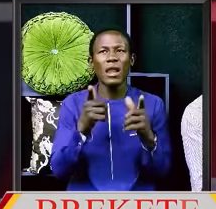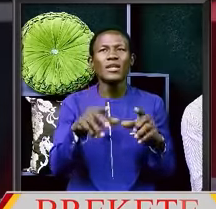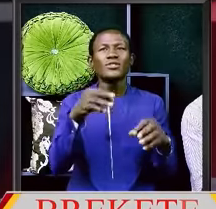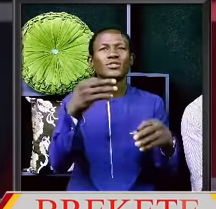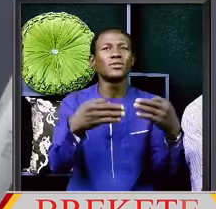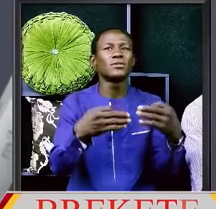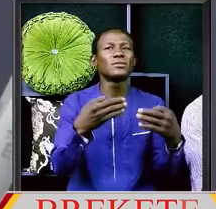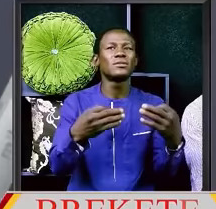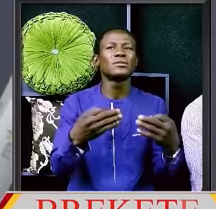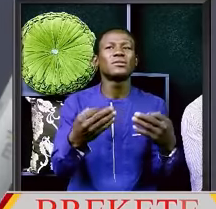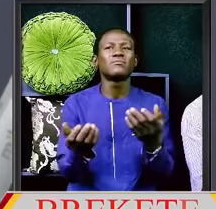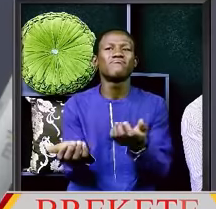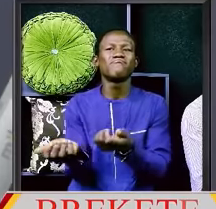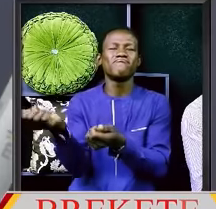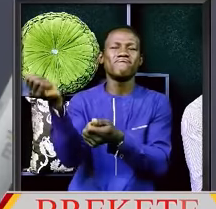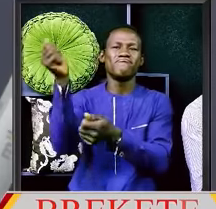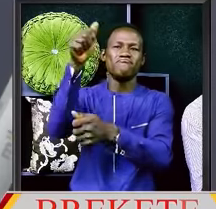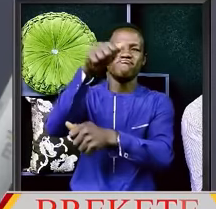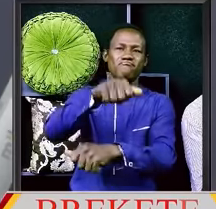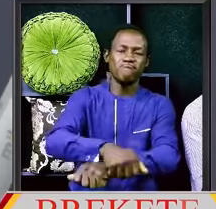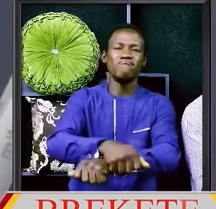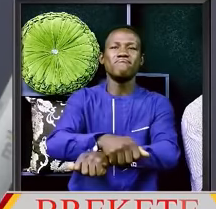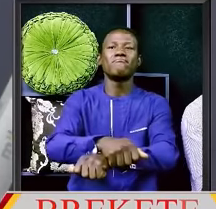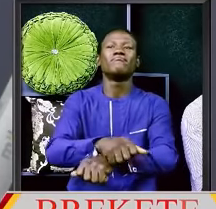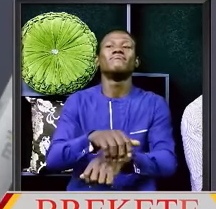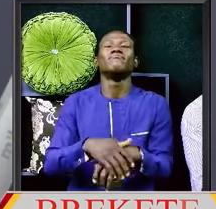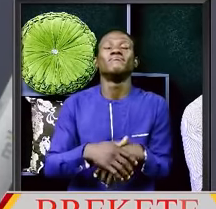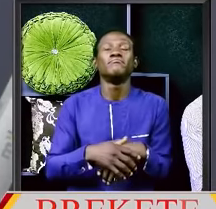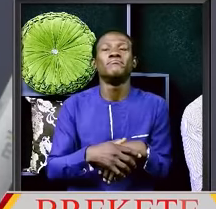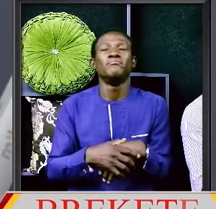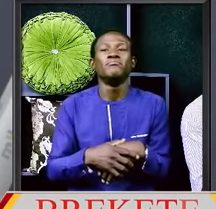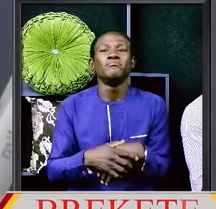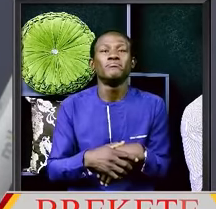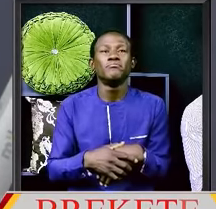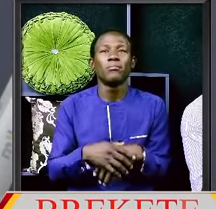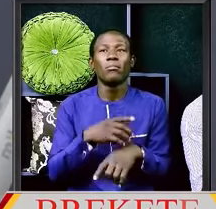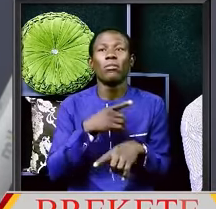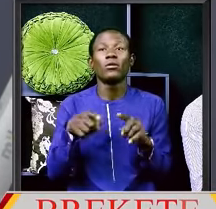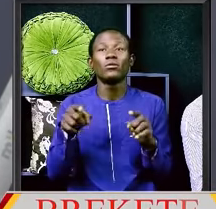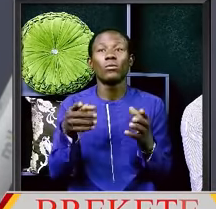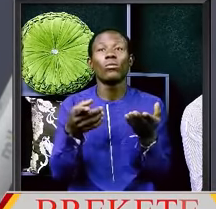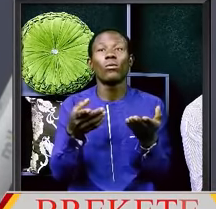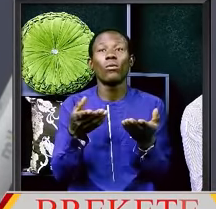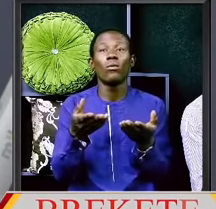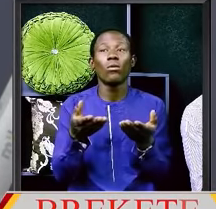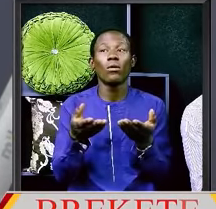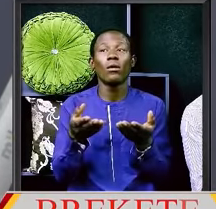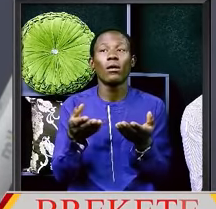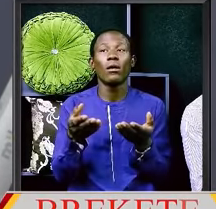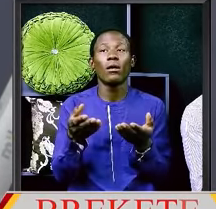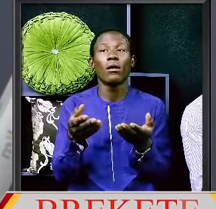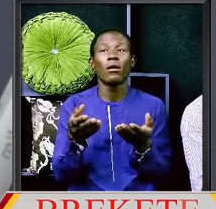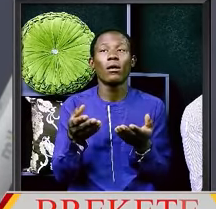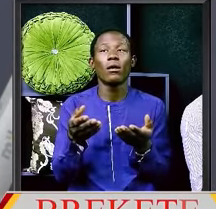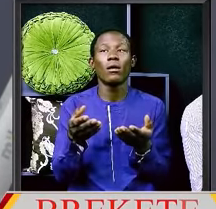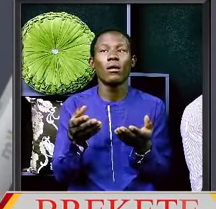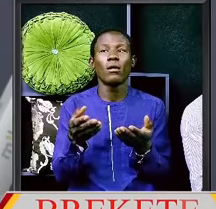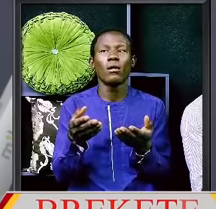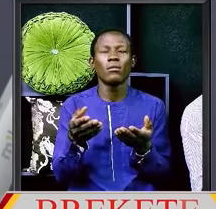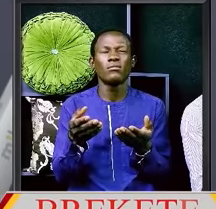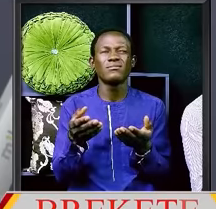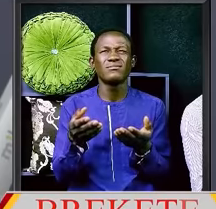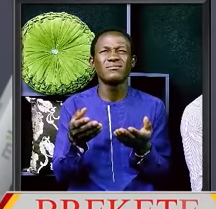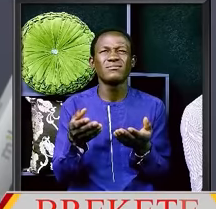prevail. Okay. If she knows anything, God in heaven knows that she will have to face the consequence. But what I want to believe is, Mohbad, they claimed that he was